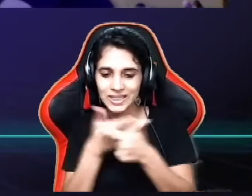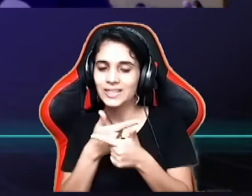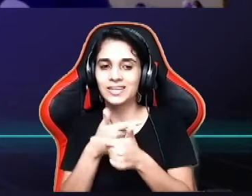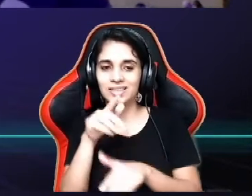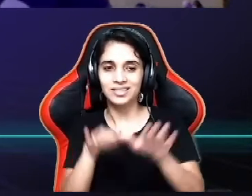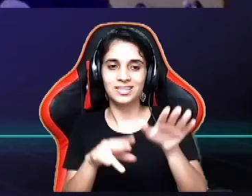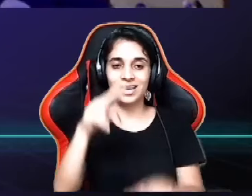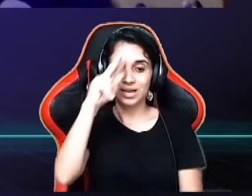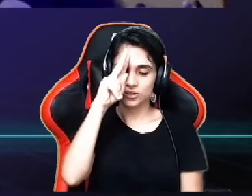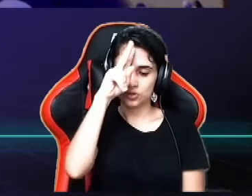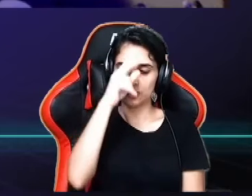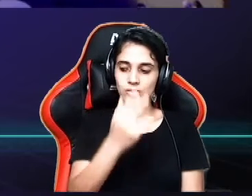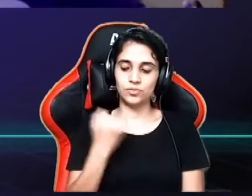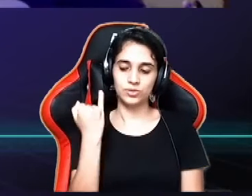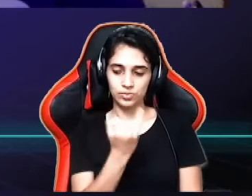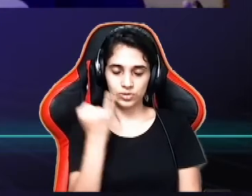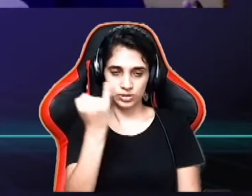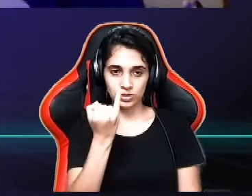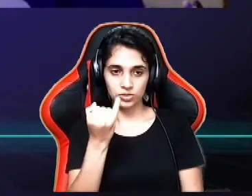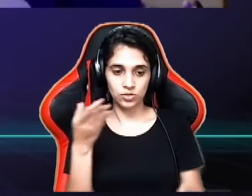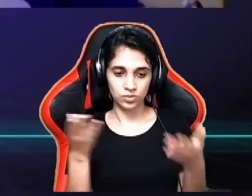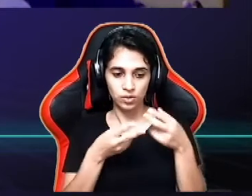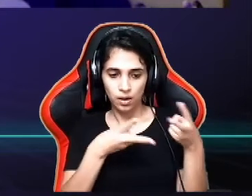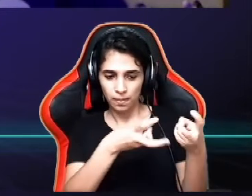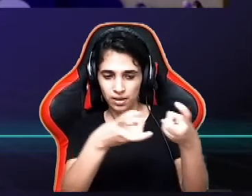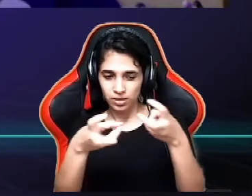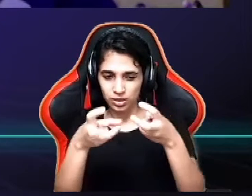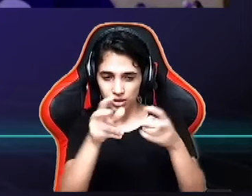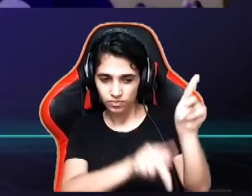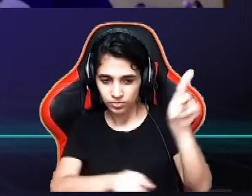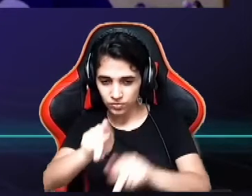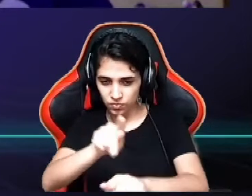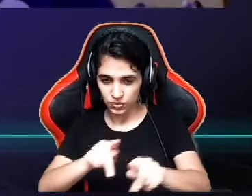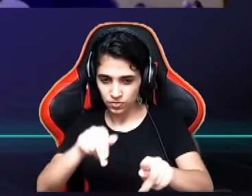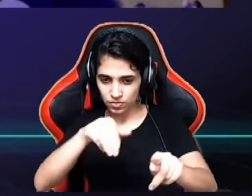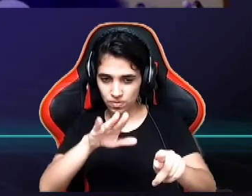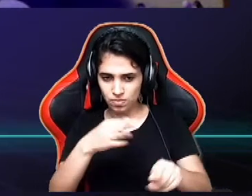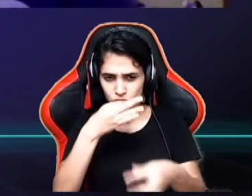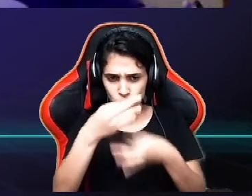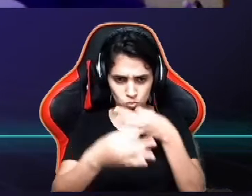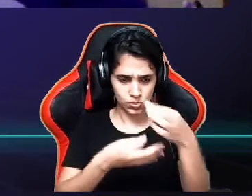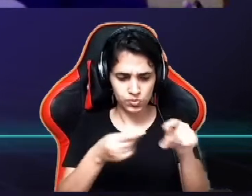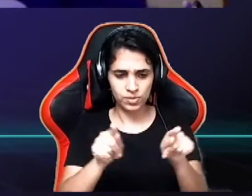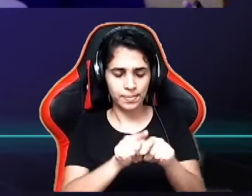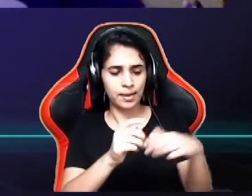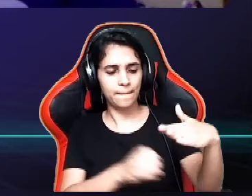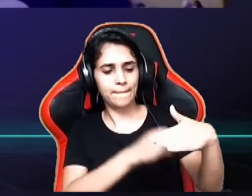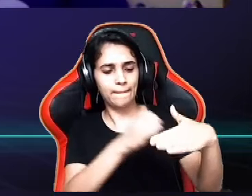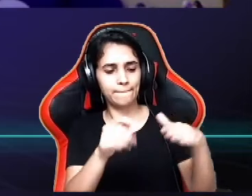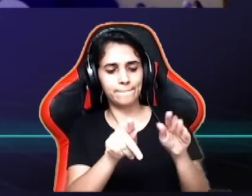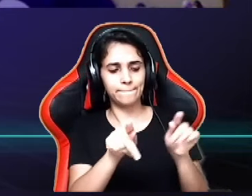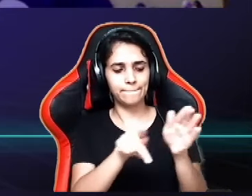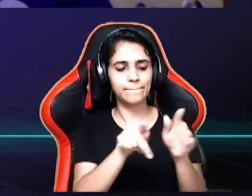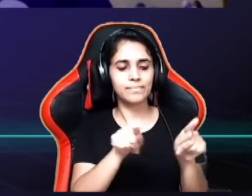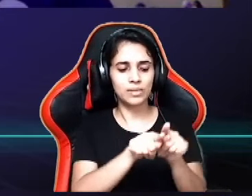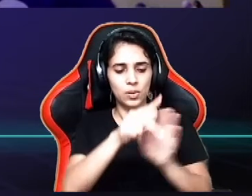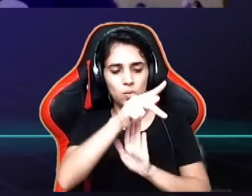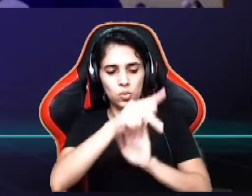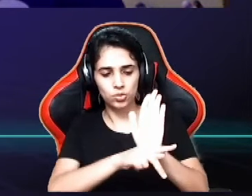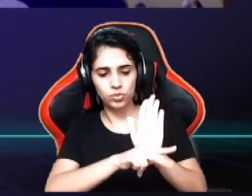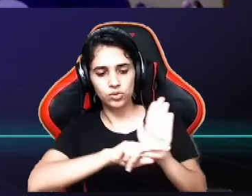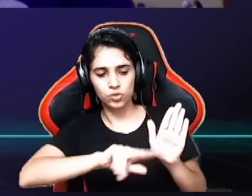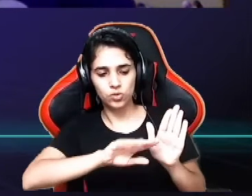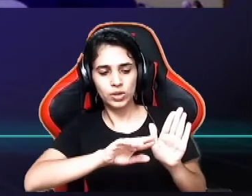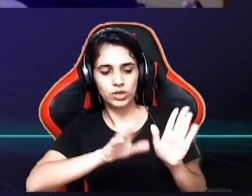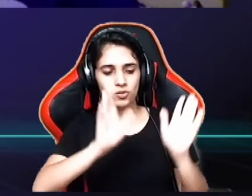and just playing the games. The stories are extremely valuable. We see that the audience at home, the bar is